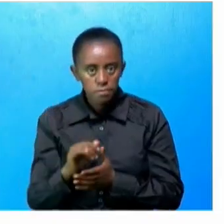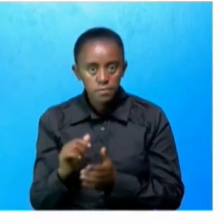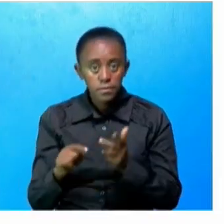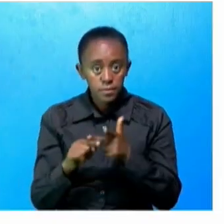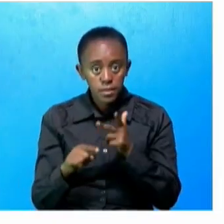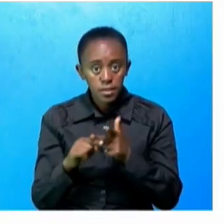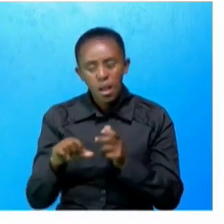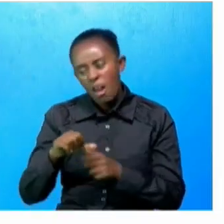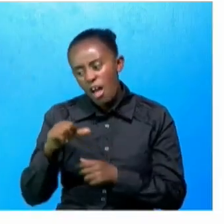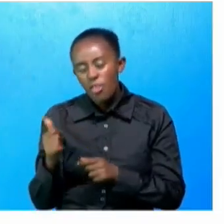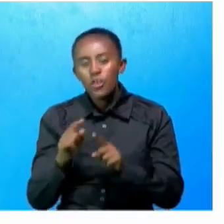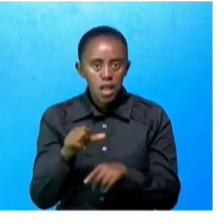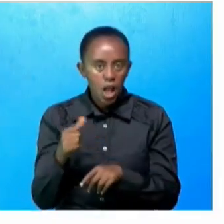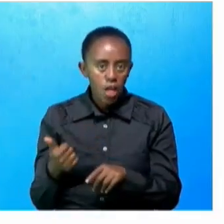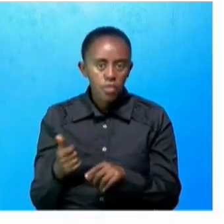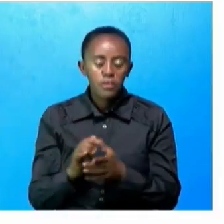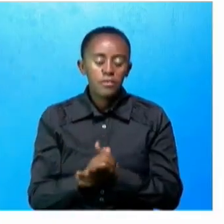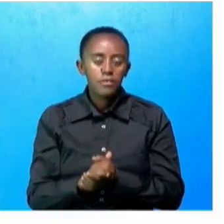Another difference.